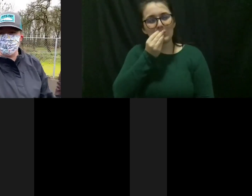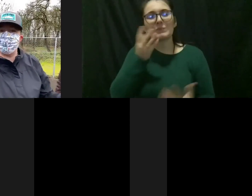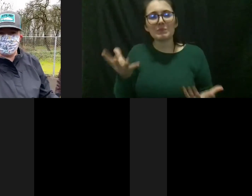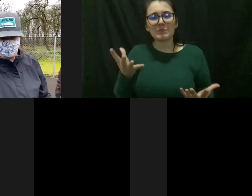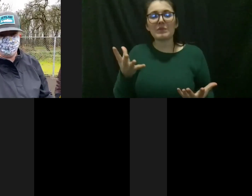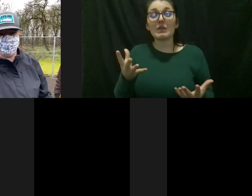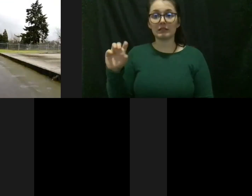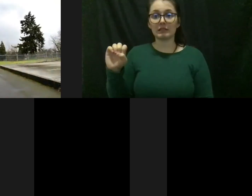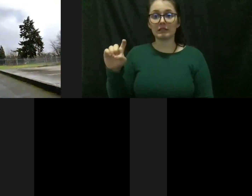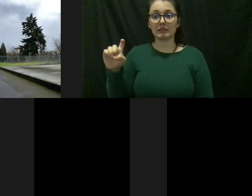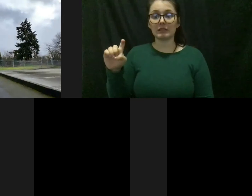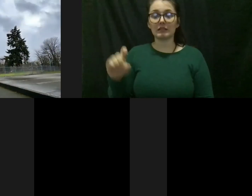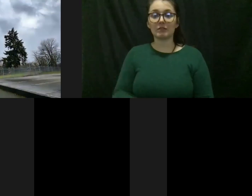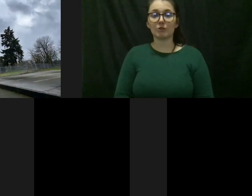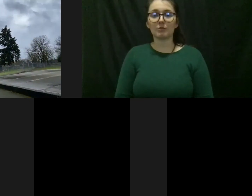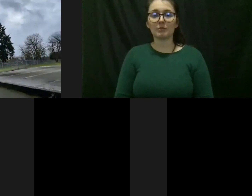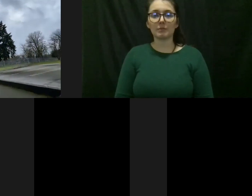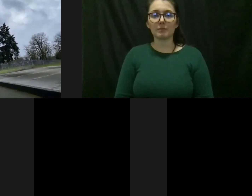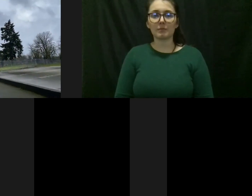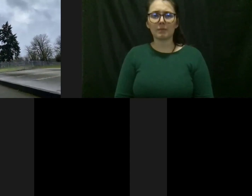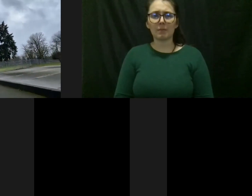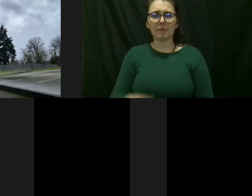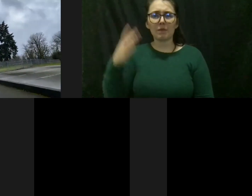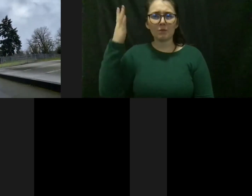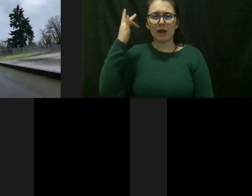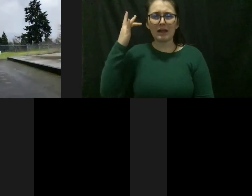That's a much better way of putting it.